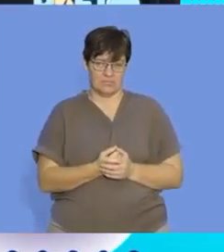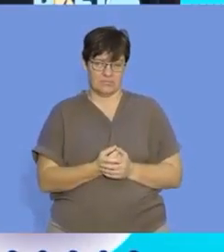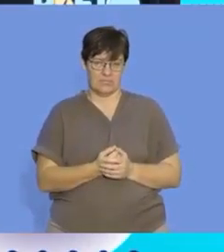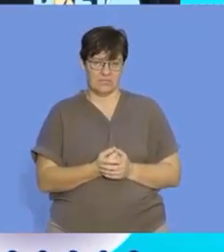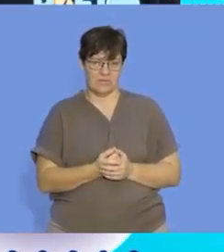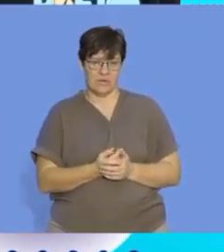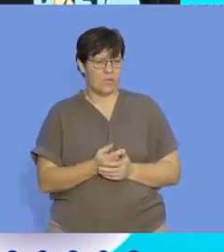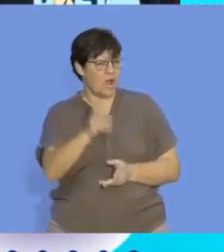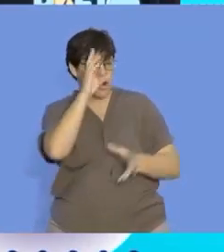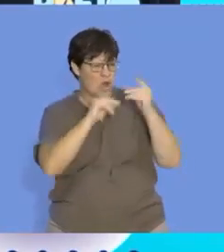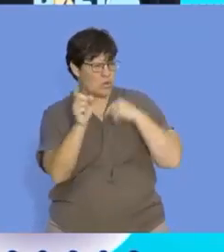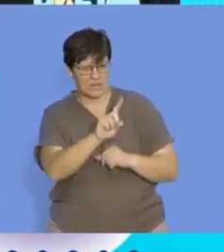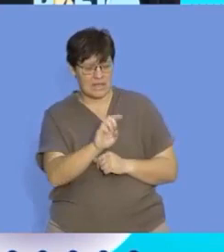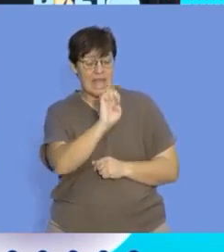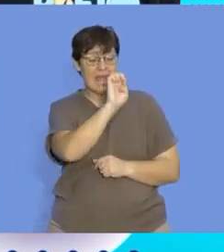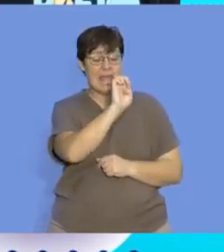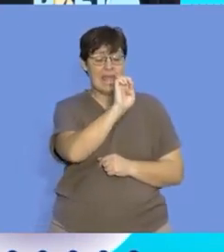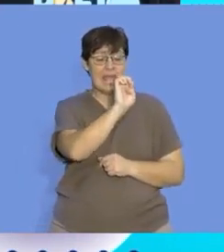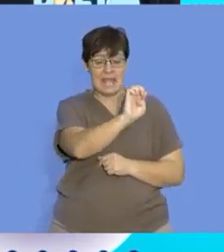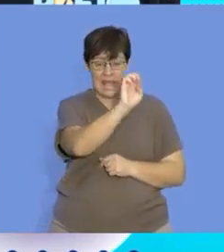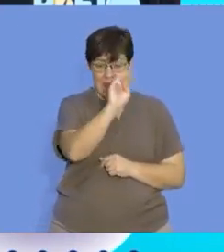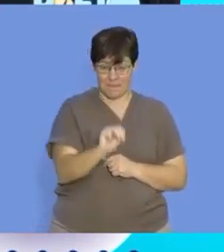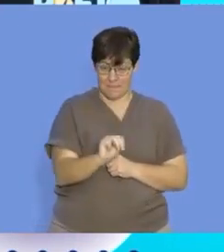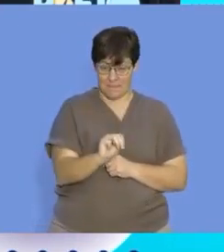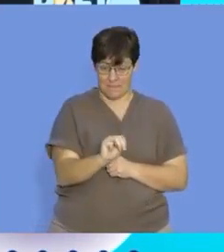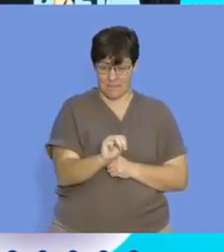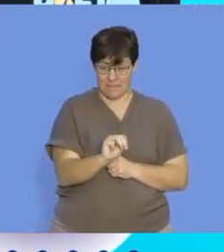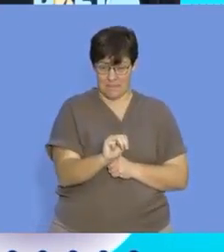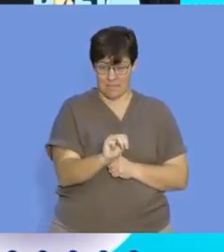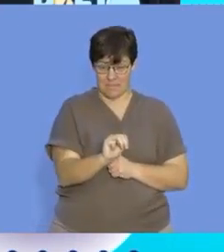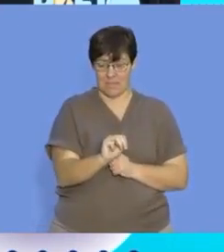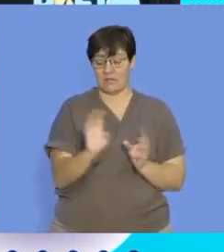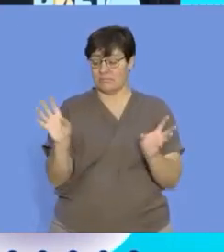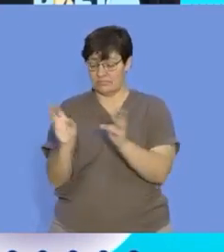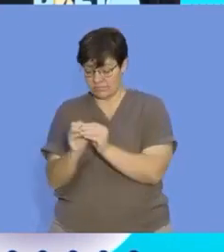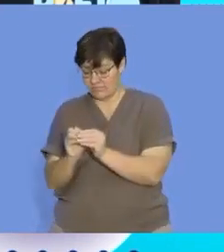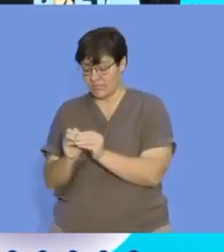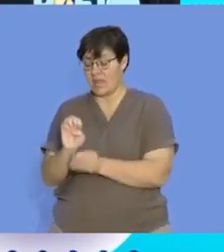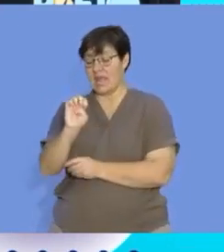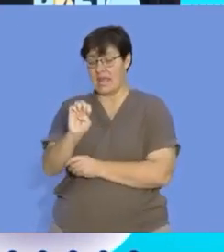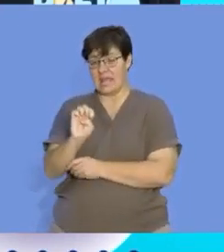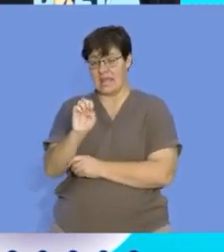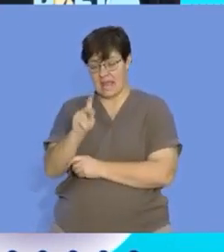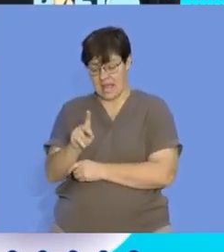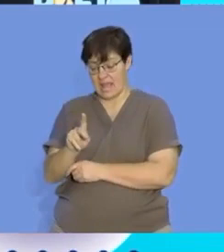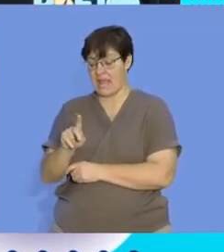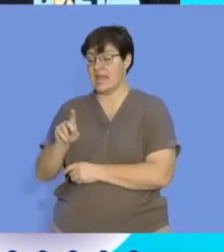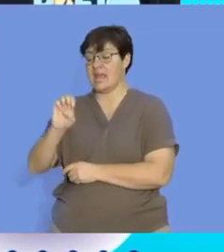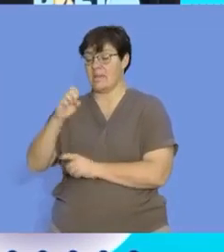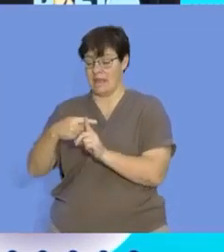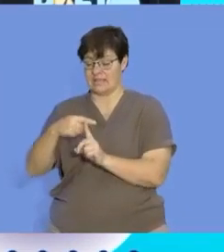this? Mechanical energy, the total of my kinetic plus my total of my